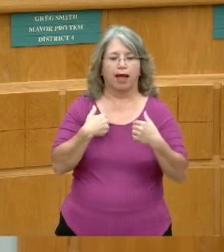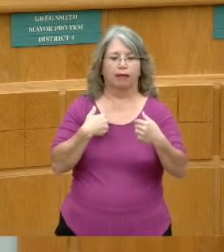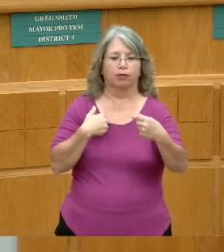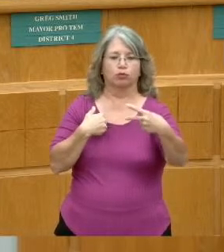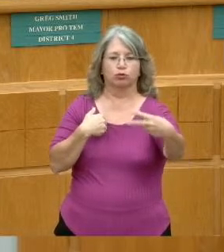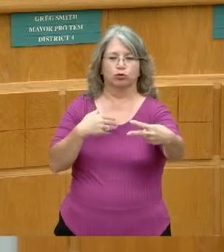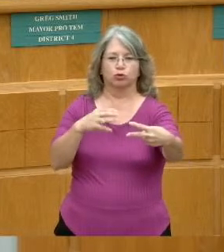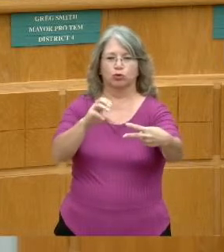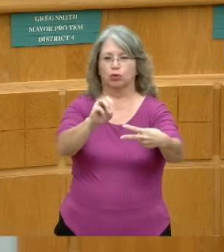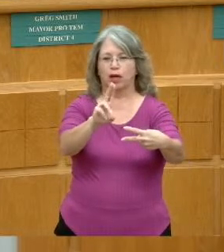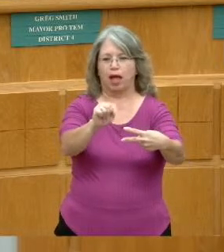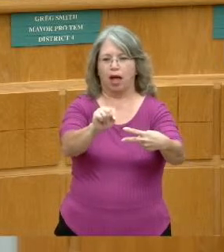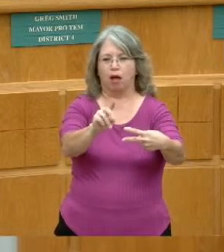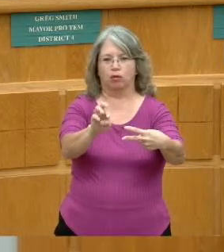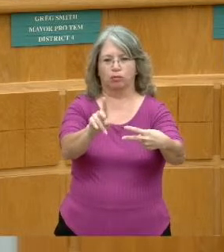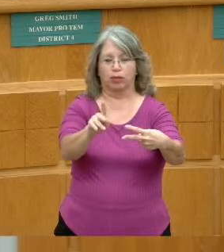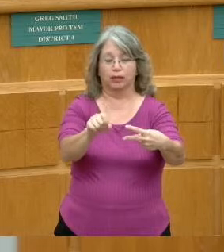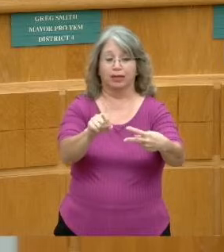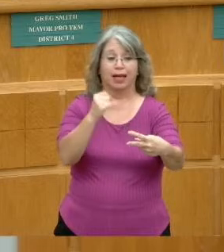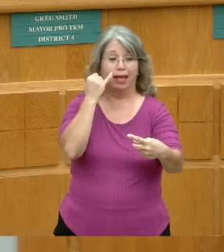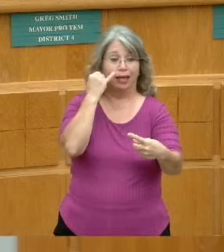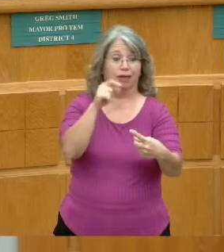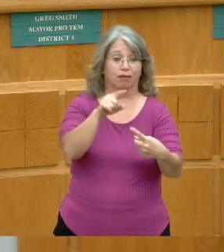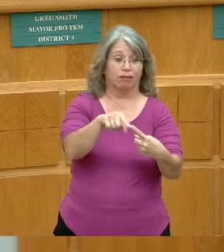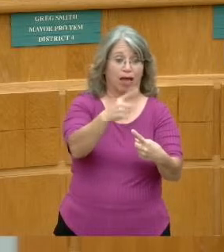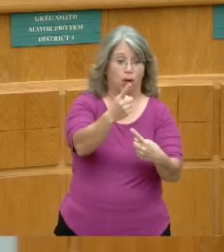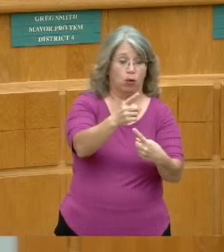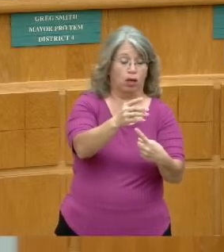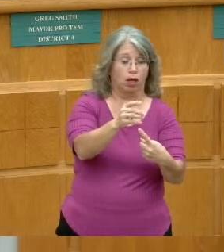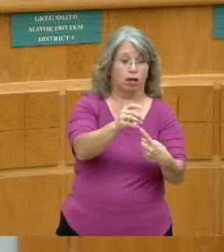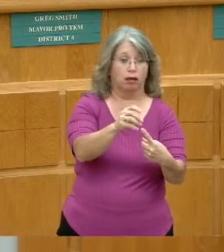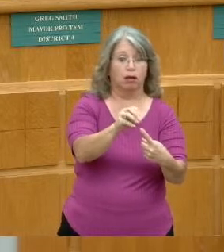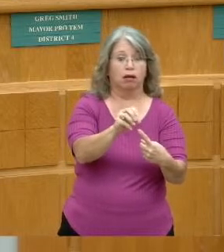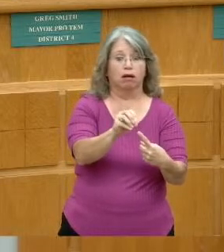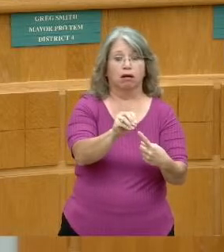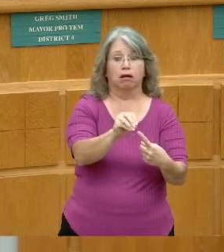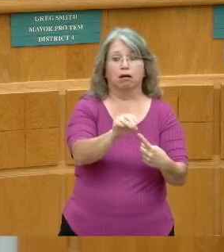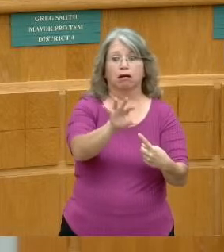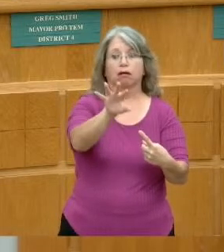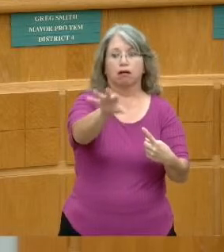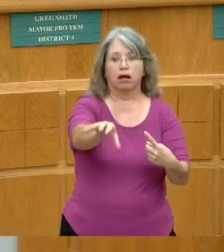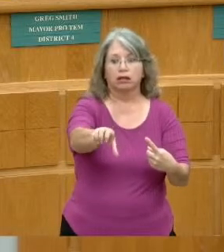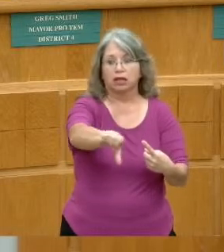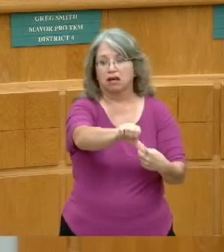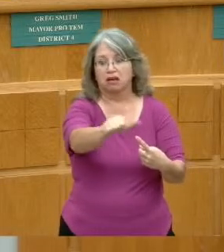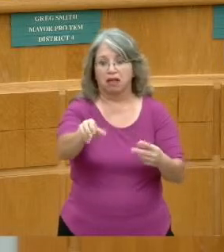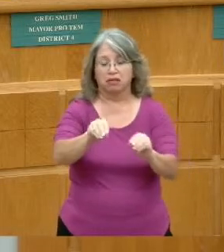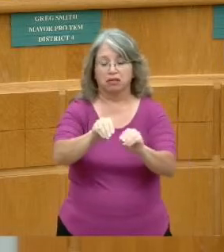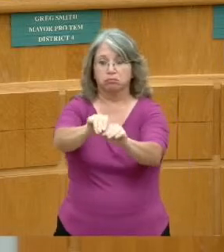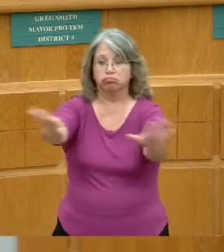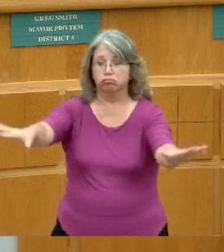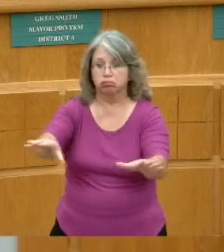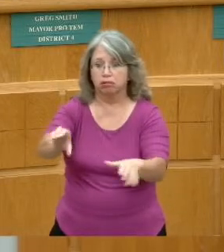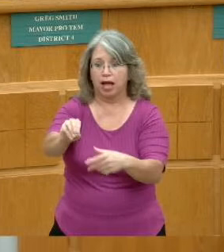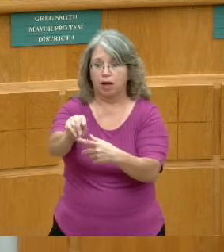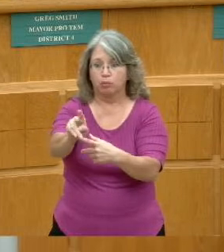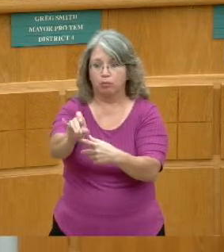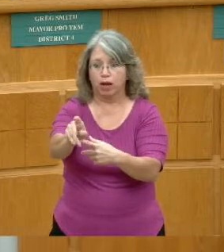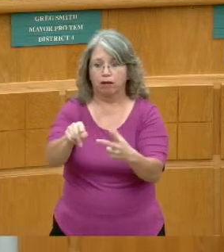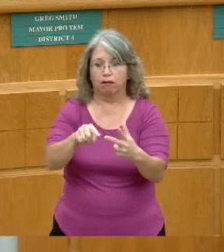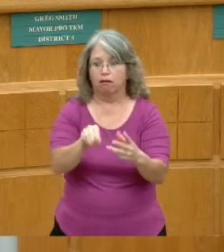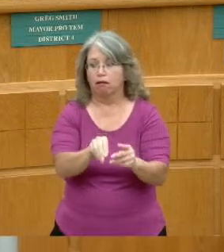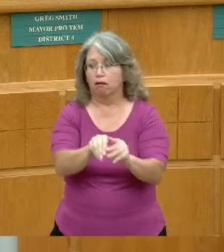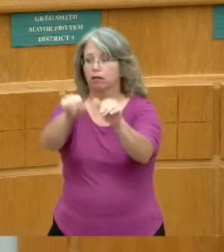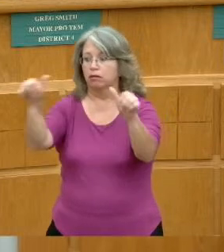evidence that one outbreak triggered another outbreak, then we would have pivoted and said, okay, we shouldn't remove the outbreaks. But right now it looks like